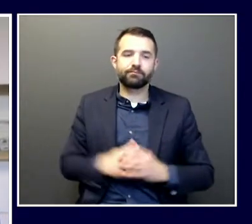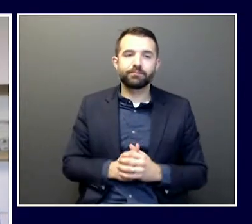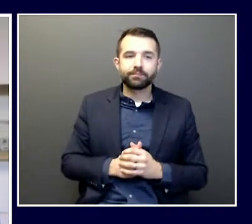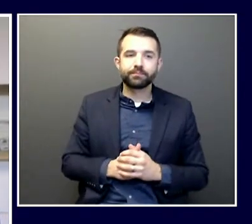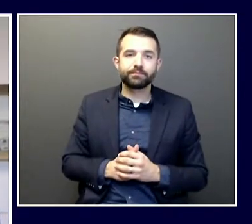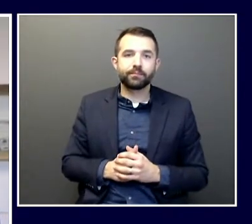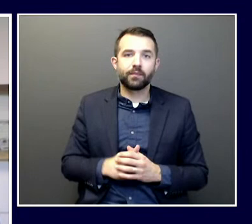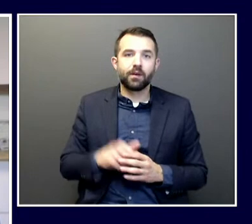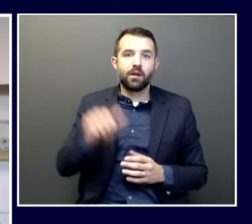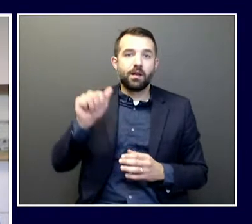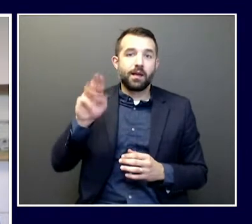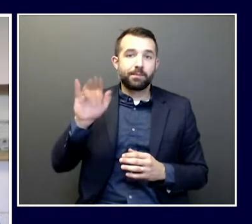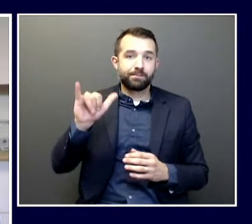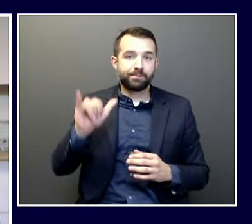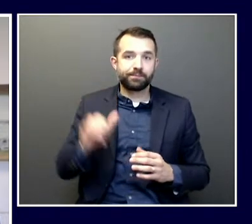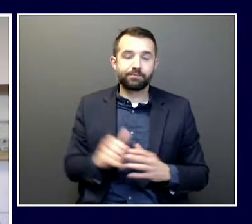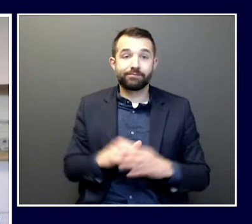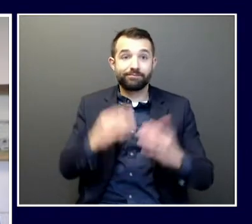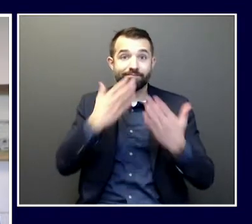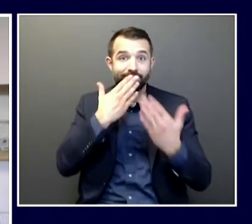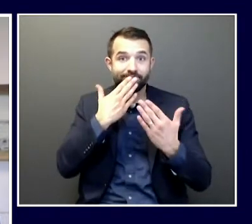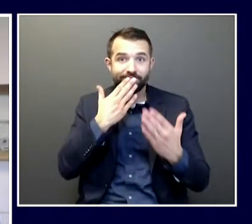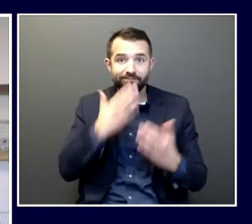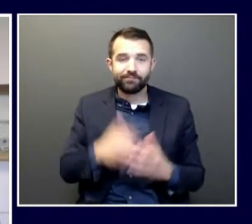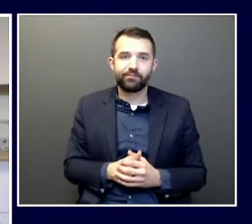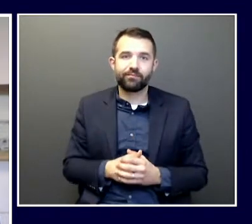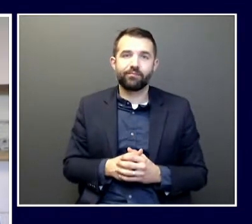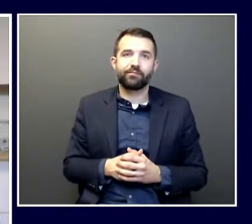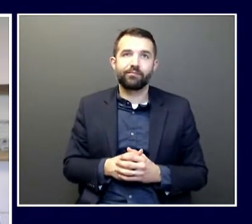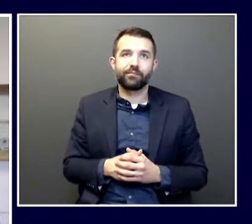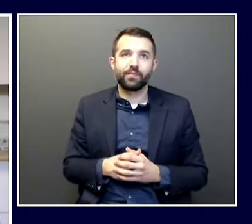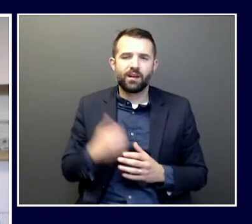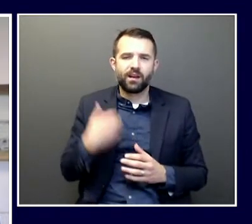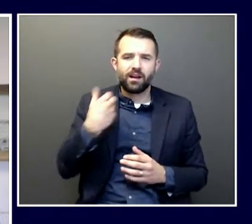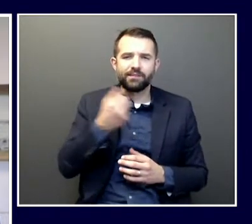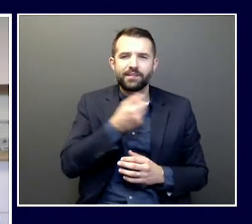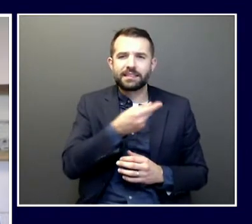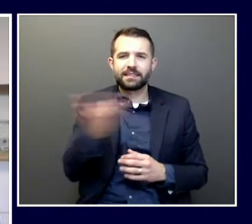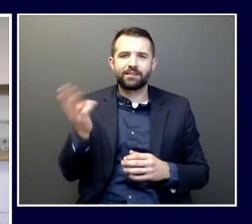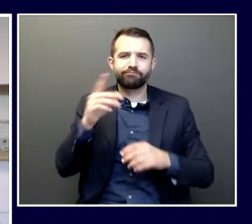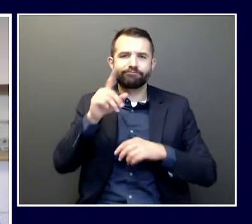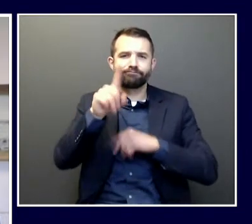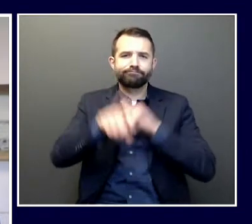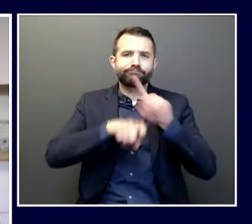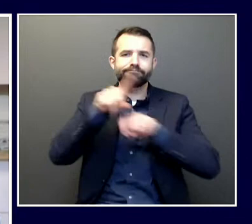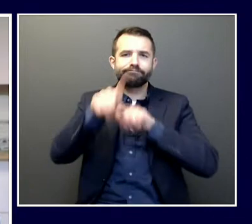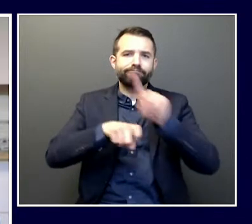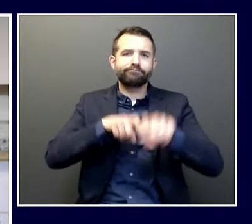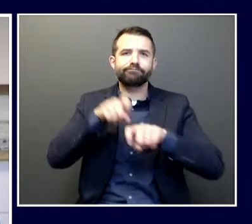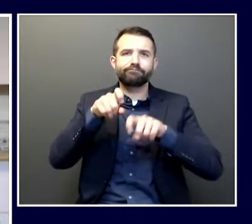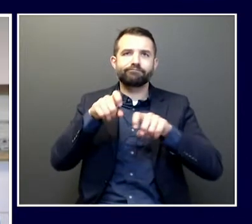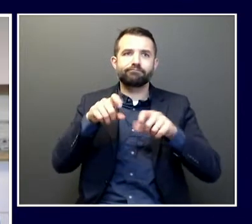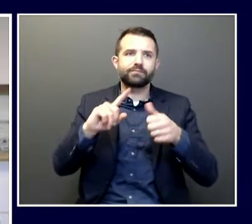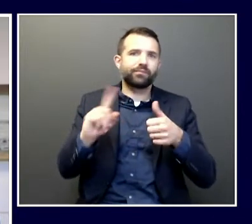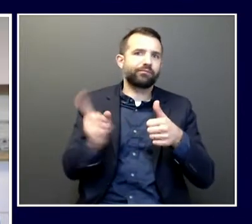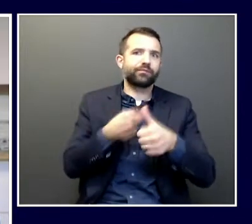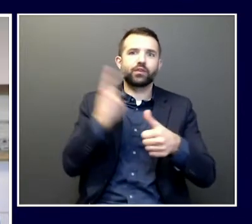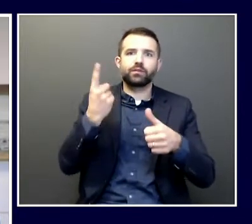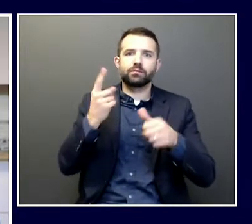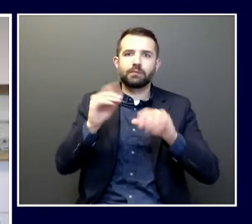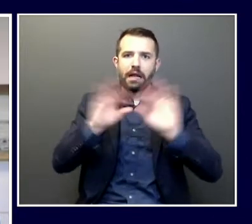Thank you, Dr. Shah and Commissioner Lambrew. I have a couple of questions from listeners, but just real quick, a number clarification. When you talk